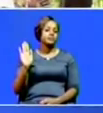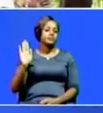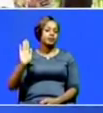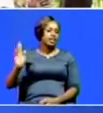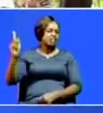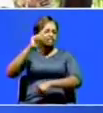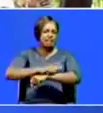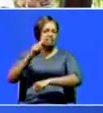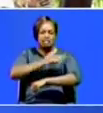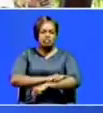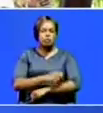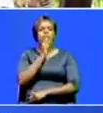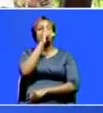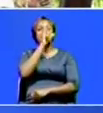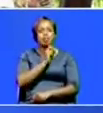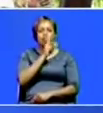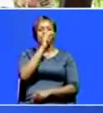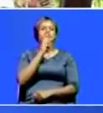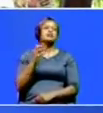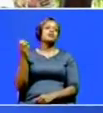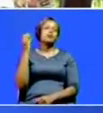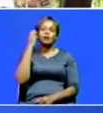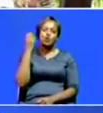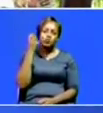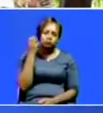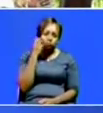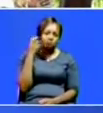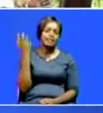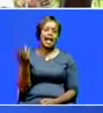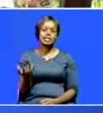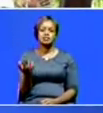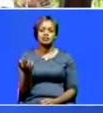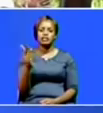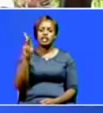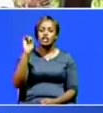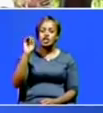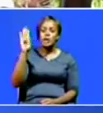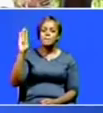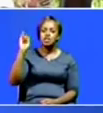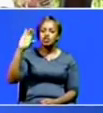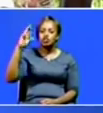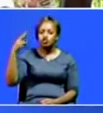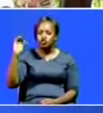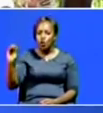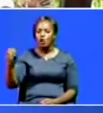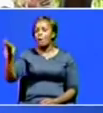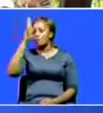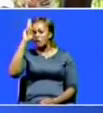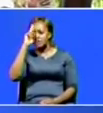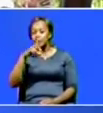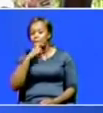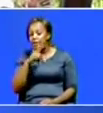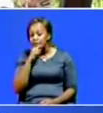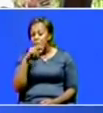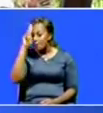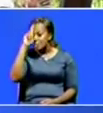Fred Matiang'i, Karanja Kibicho, siji policemen. Let me tell you, policemen did not vote